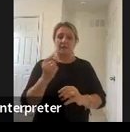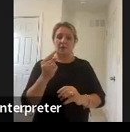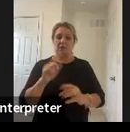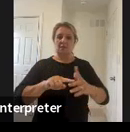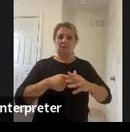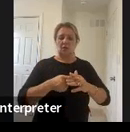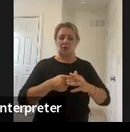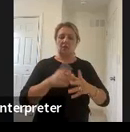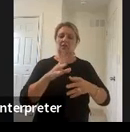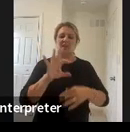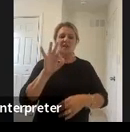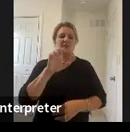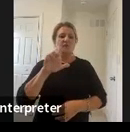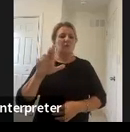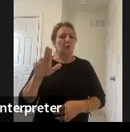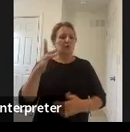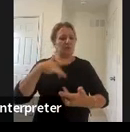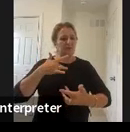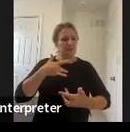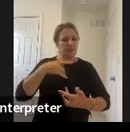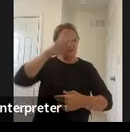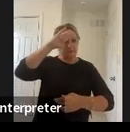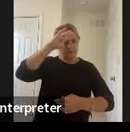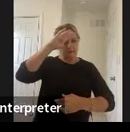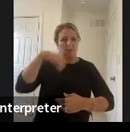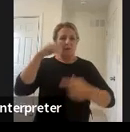that include a flu-like illness with fever,